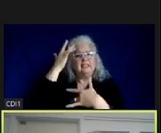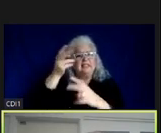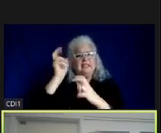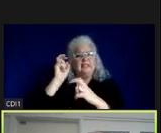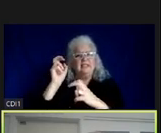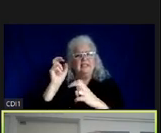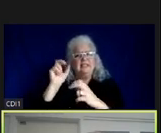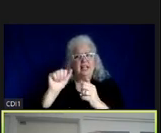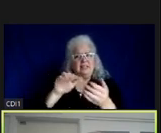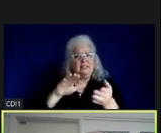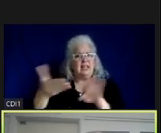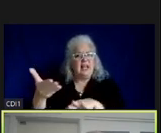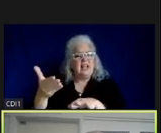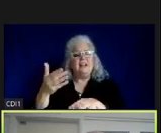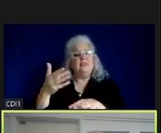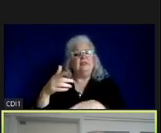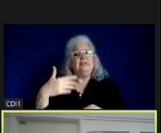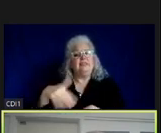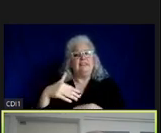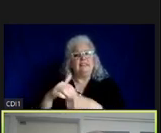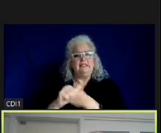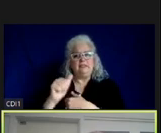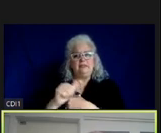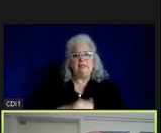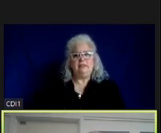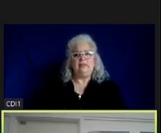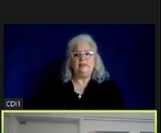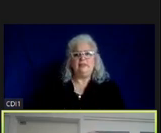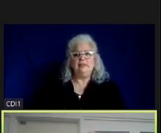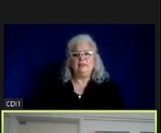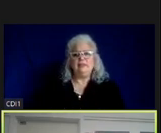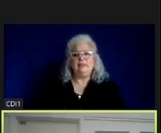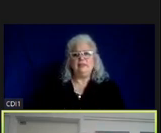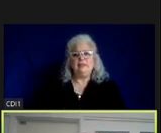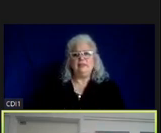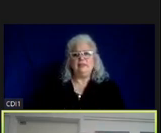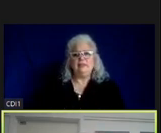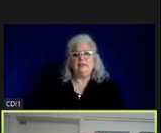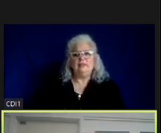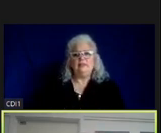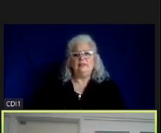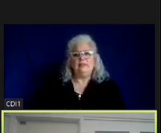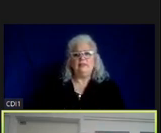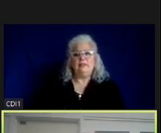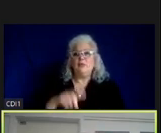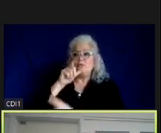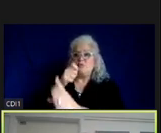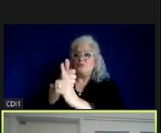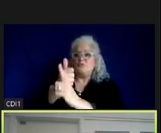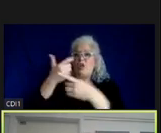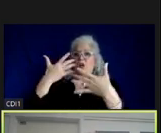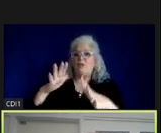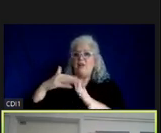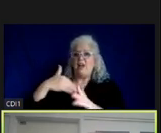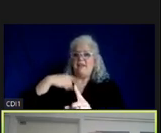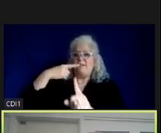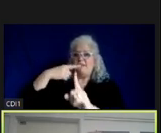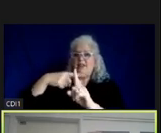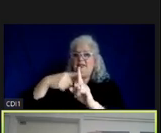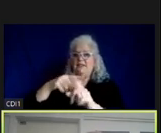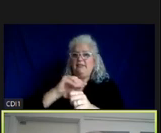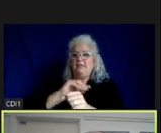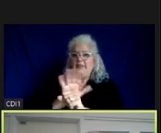15% of individuals who are diagnosed with COVID-19 who are over the age of 75 lose their lives